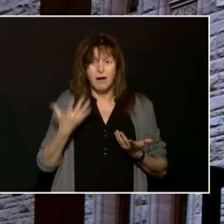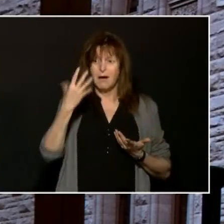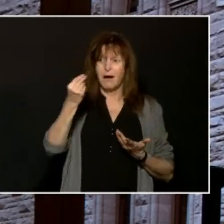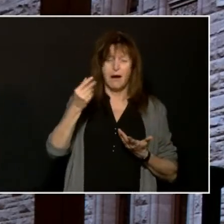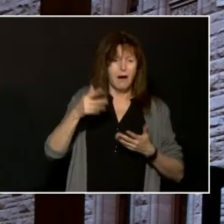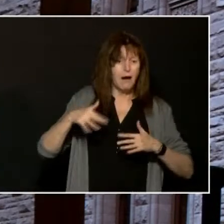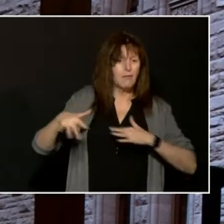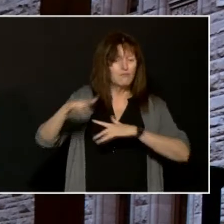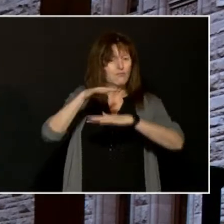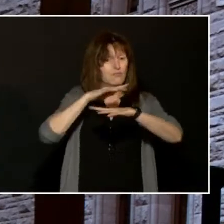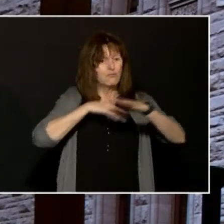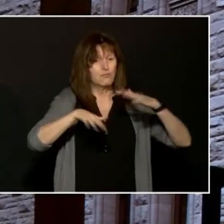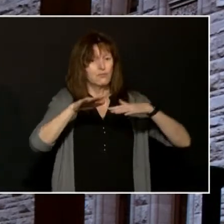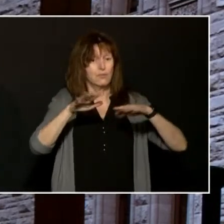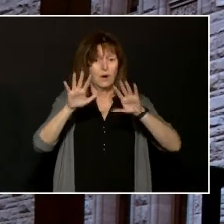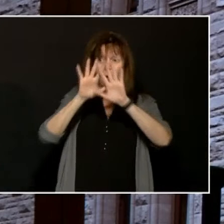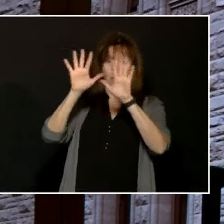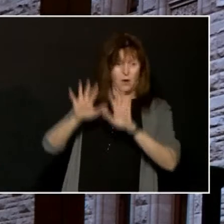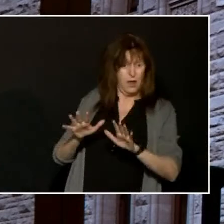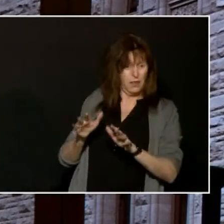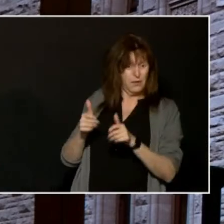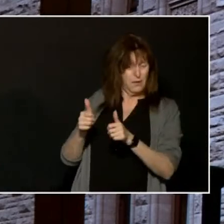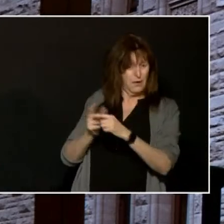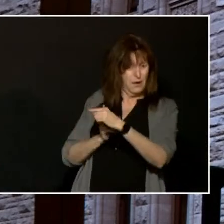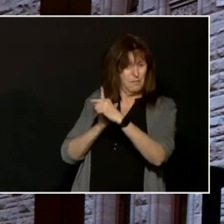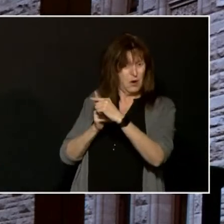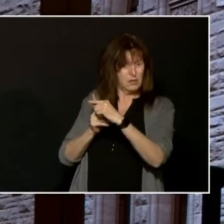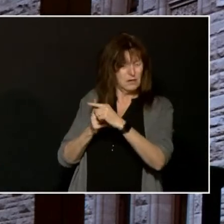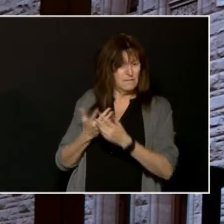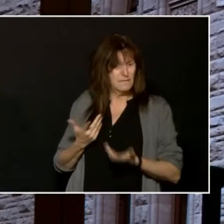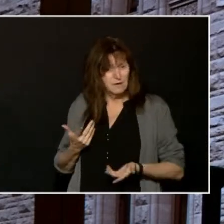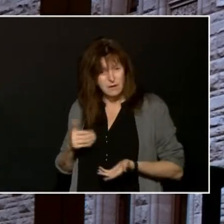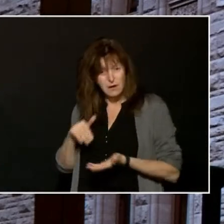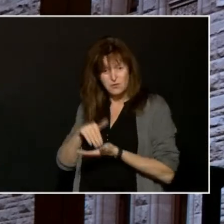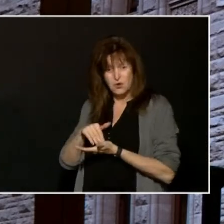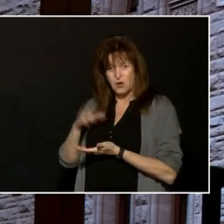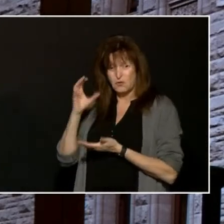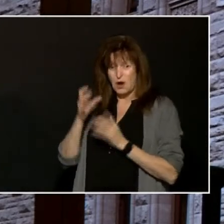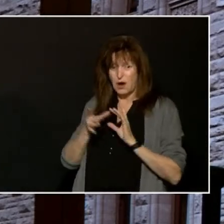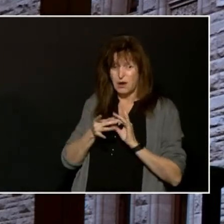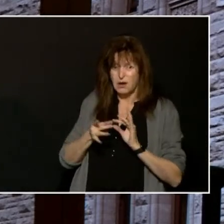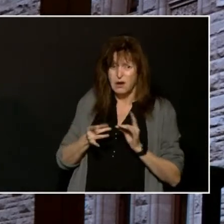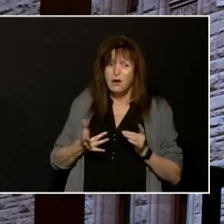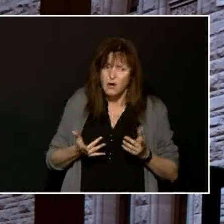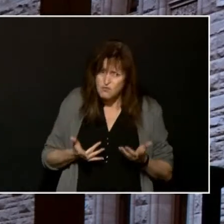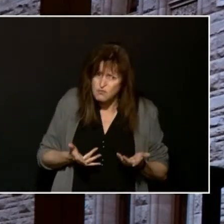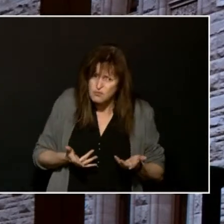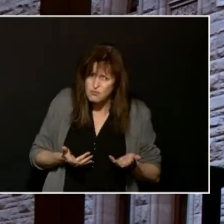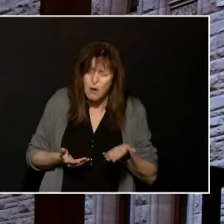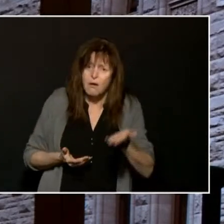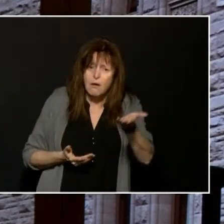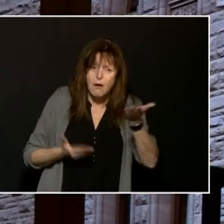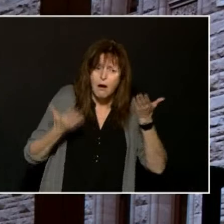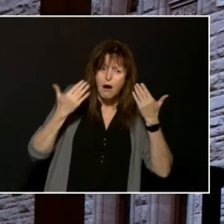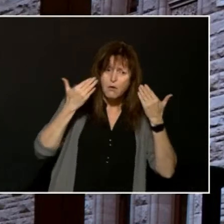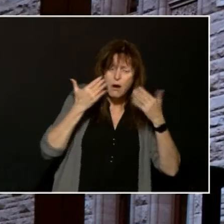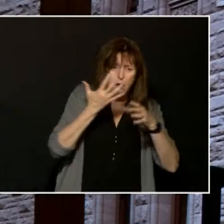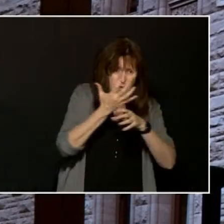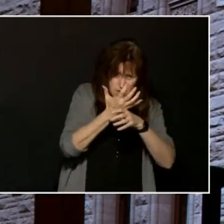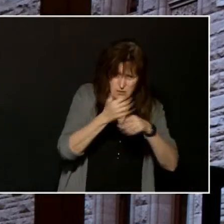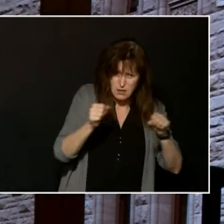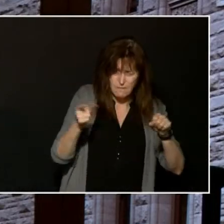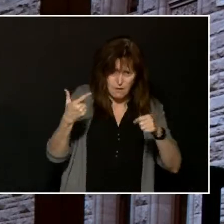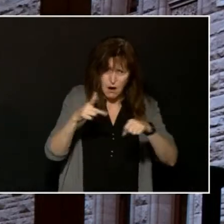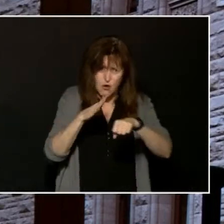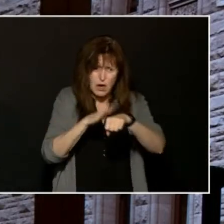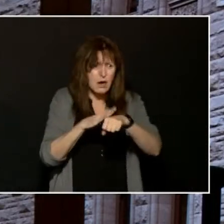that. And so, as Dr. Brown's alluded to, do take it outdoors, but do so in a safe way. And there's some things that I think were very informative in